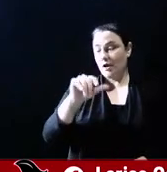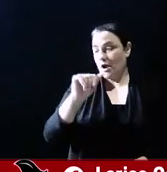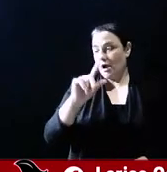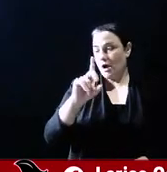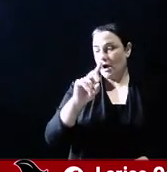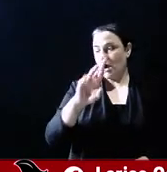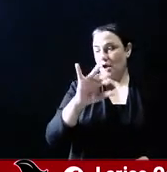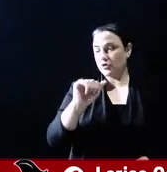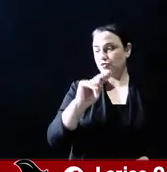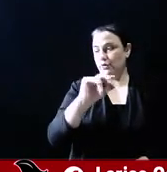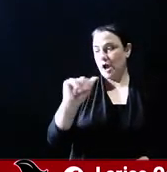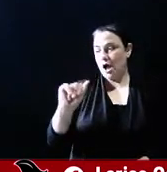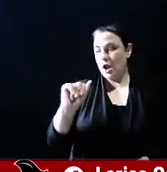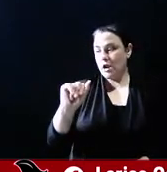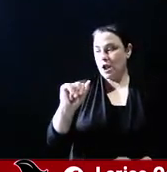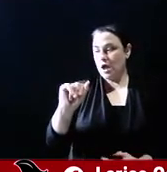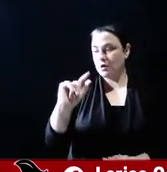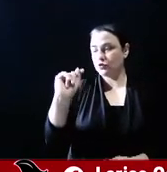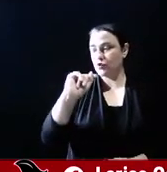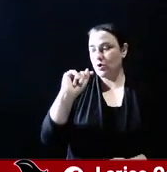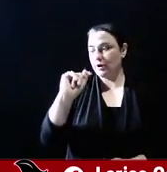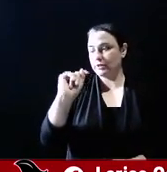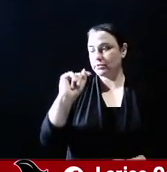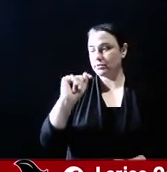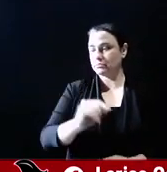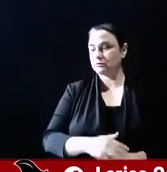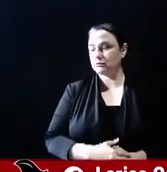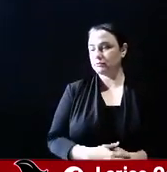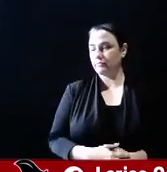Adriana Nicole Torres.